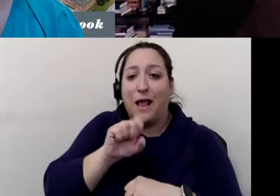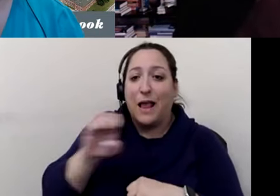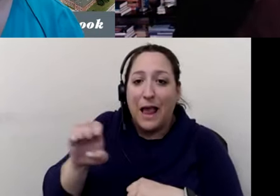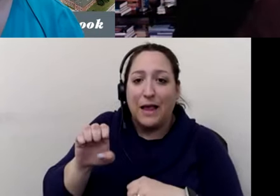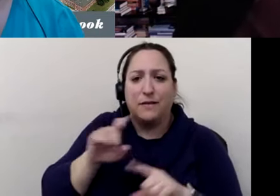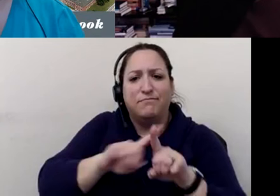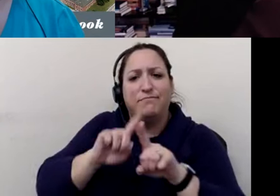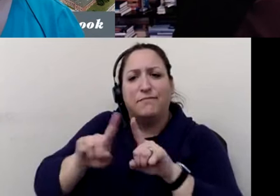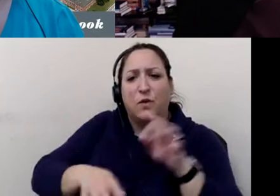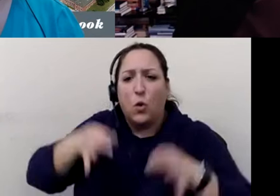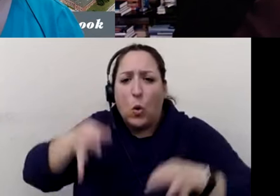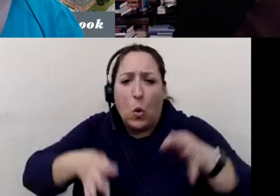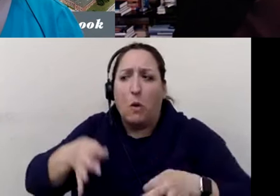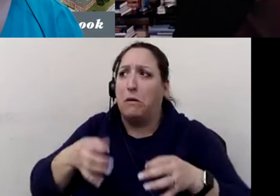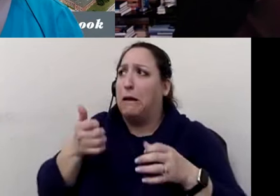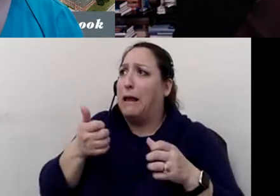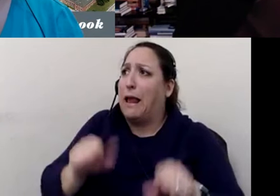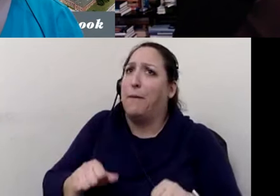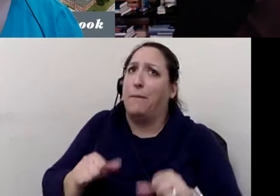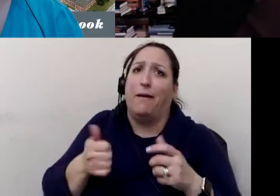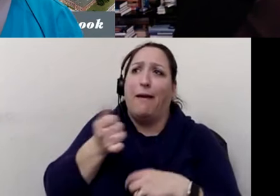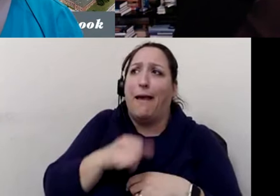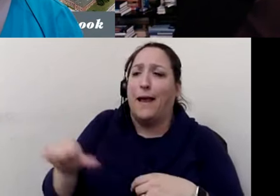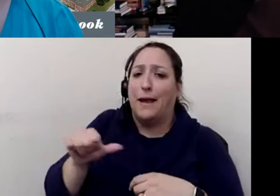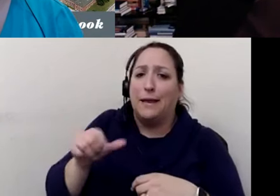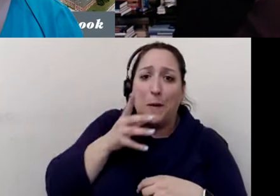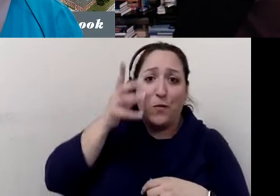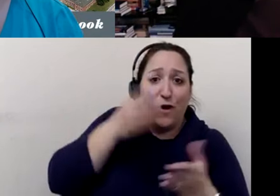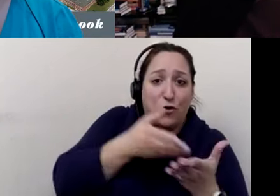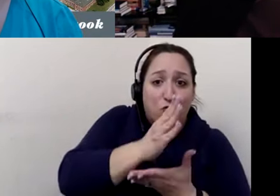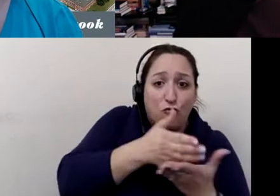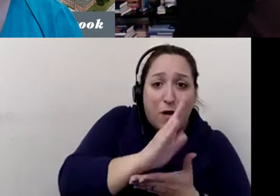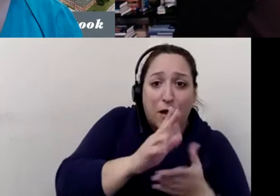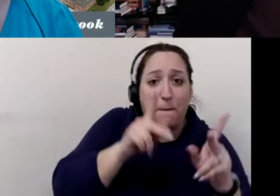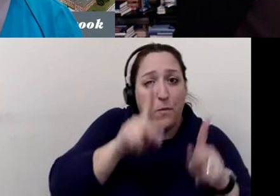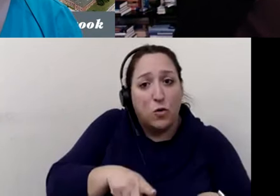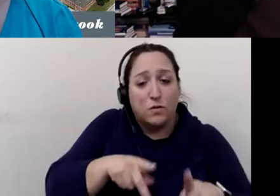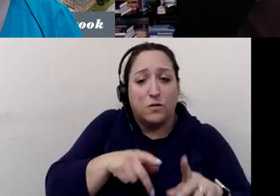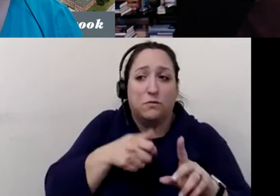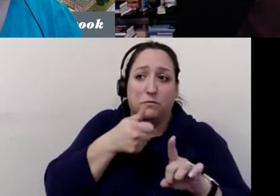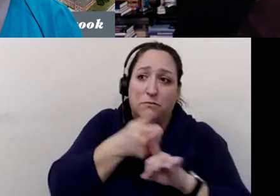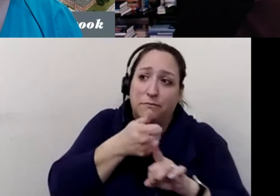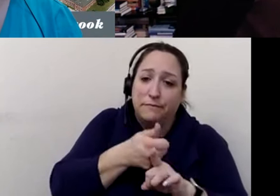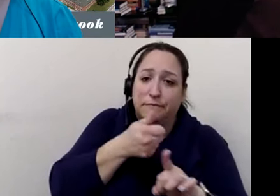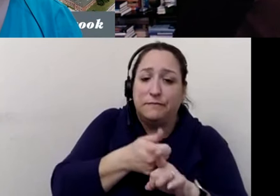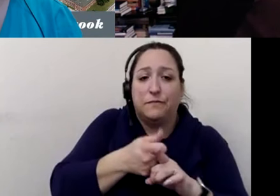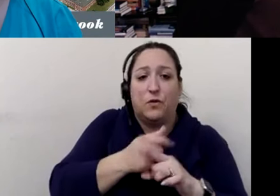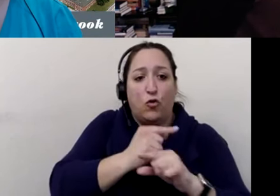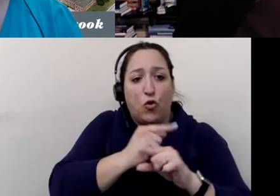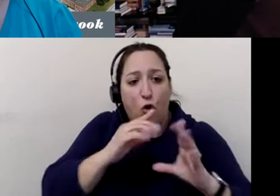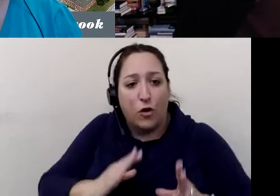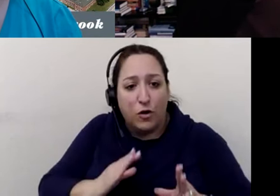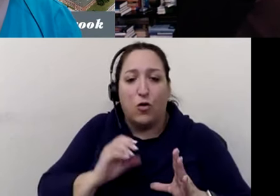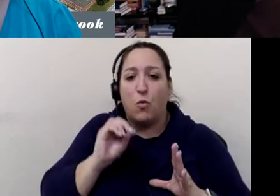various courts. It can be, you know, anything from, you know, parental rights, right, for a person to guardianships